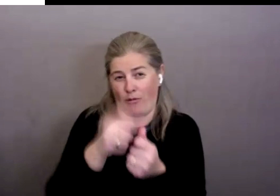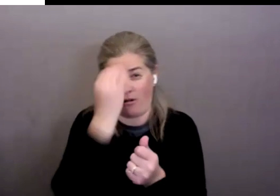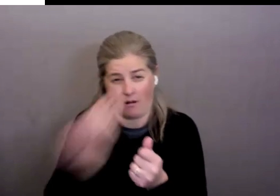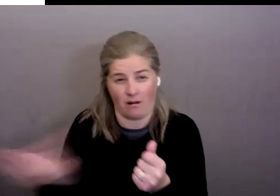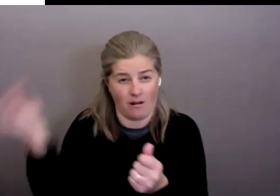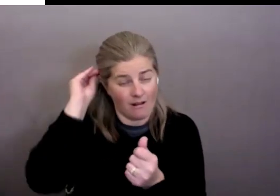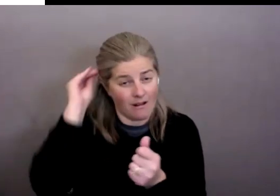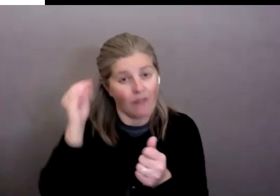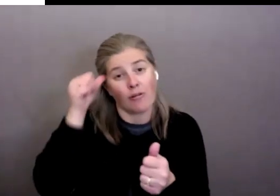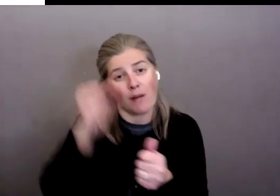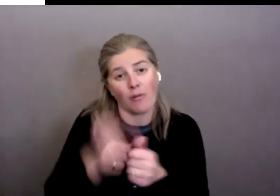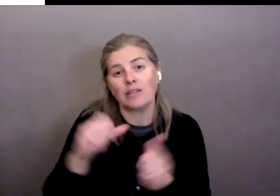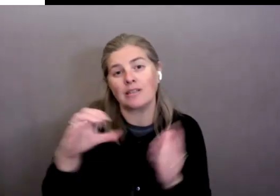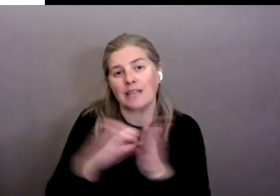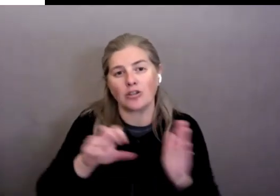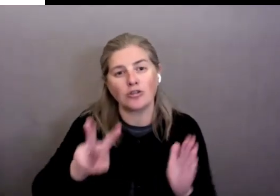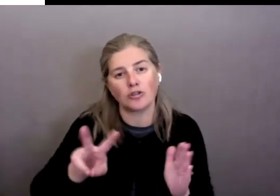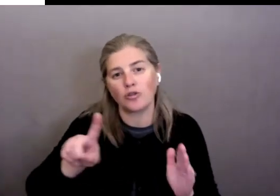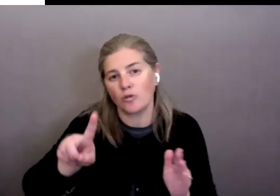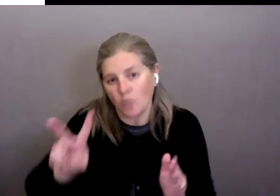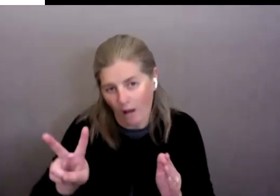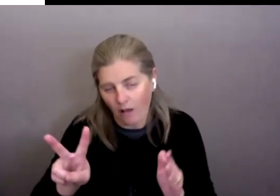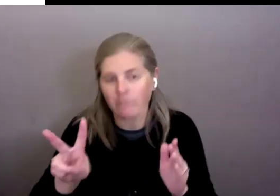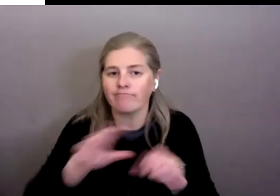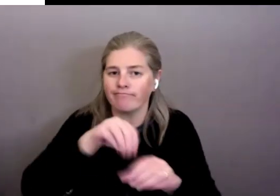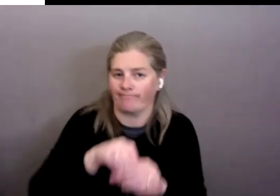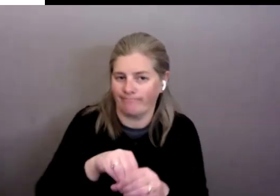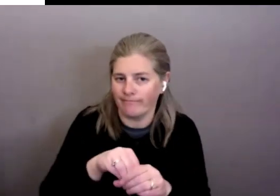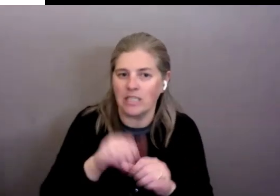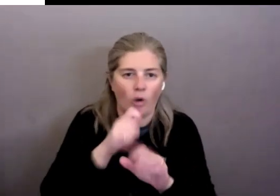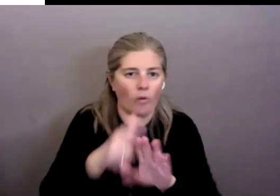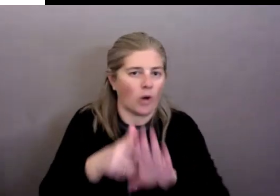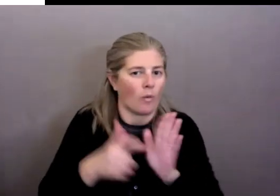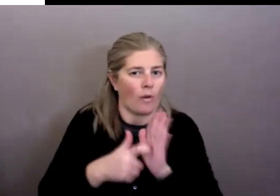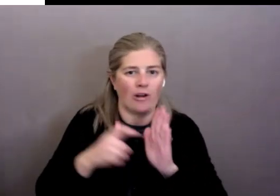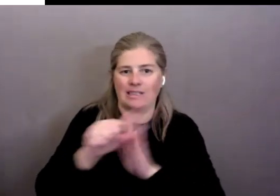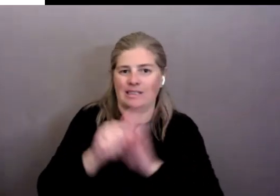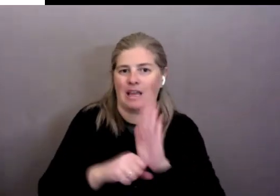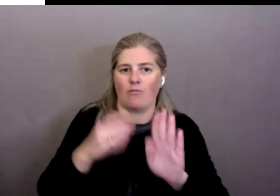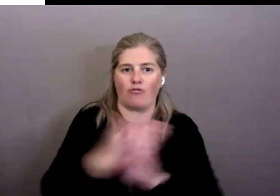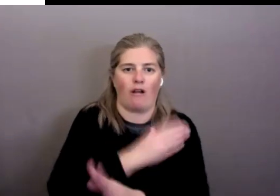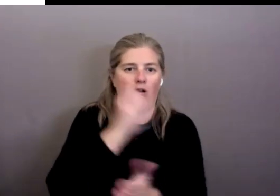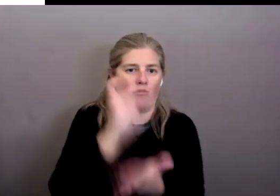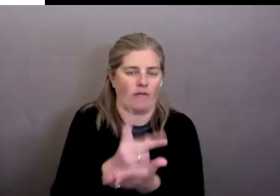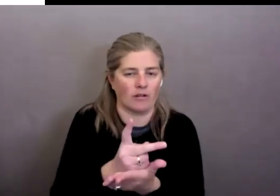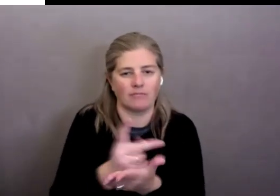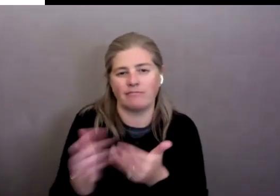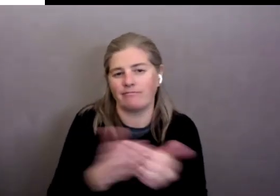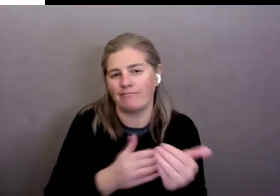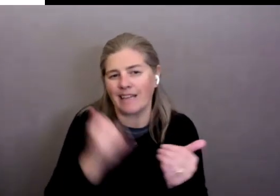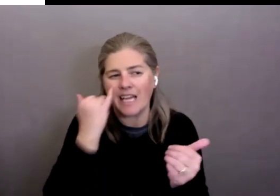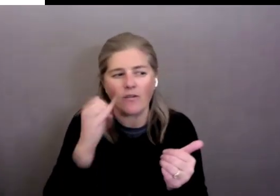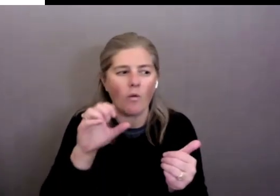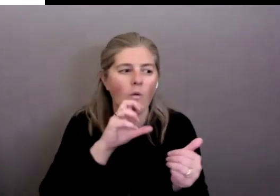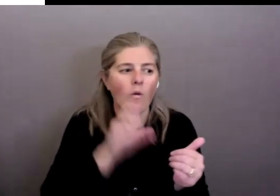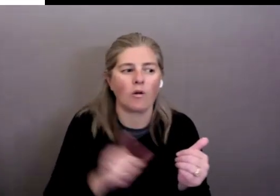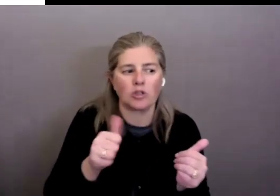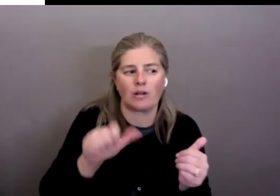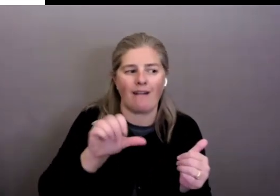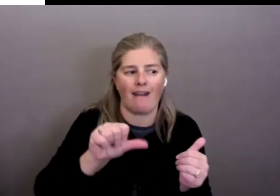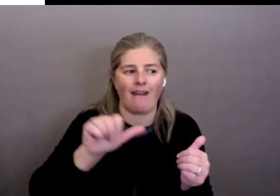Section 212 agreements require state unit on aging prior approval, regardless of whether Older Americans Act funding is used to support them or